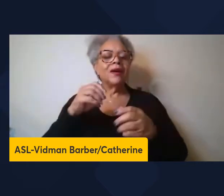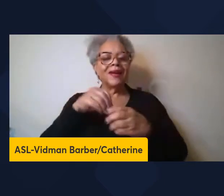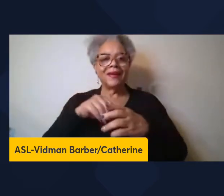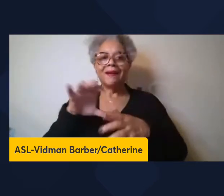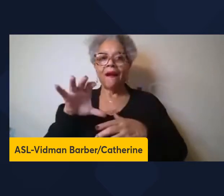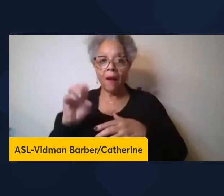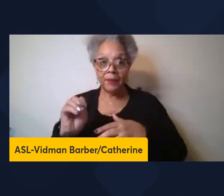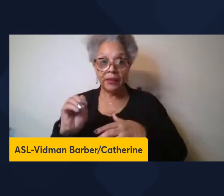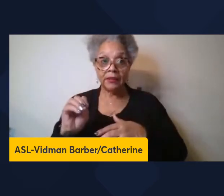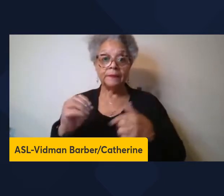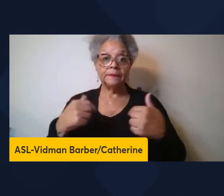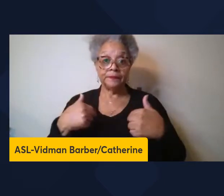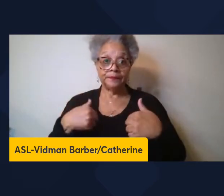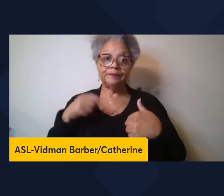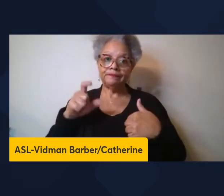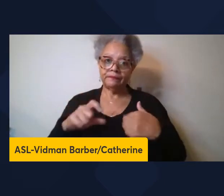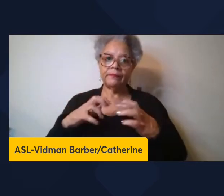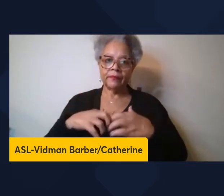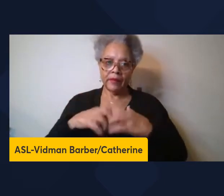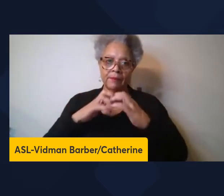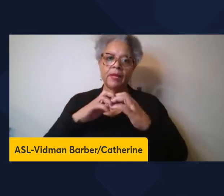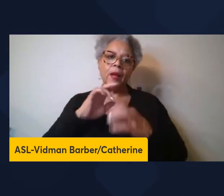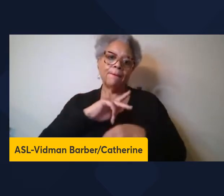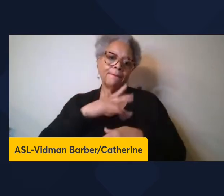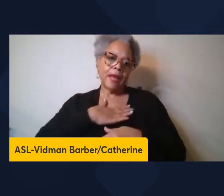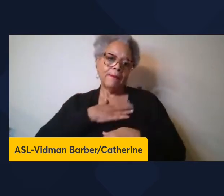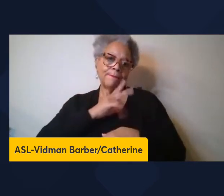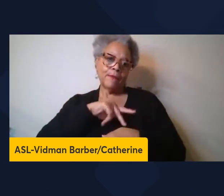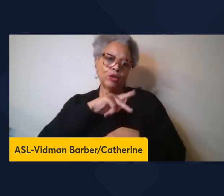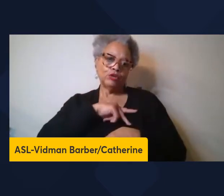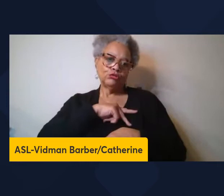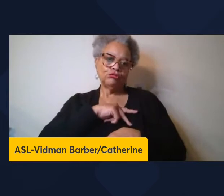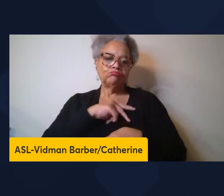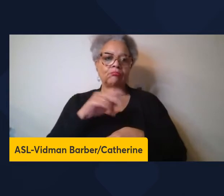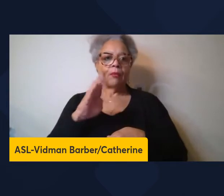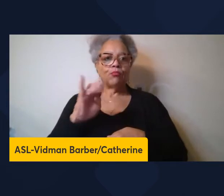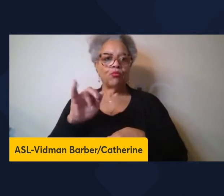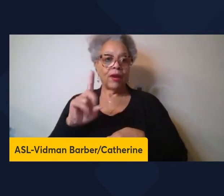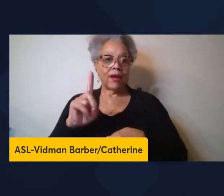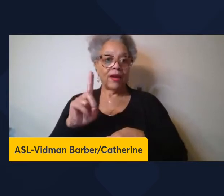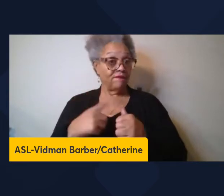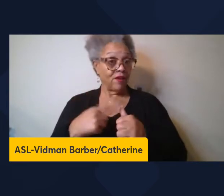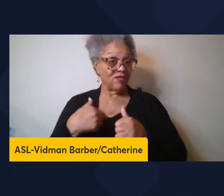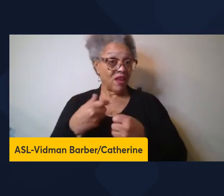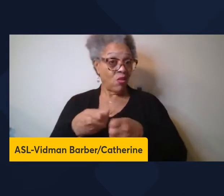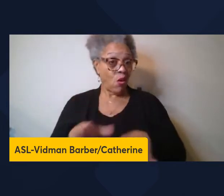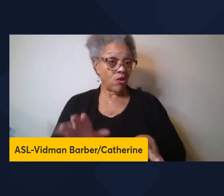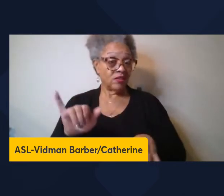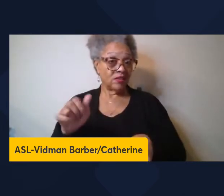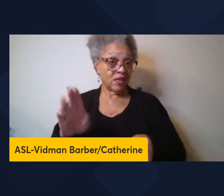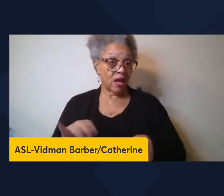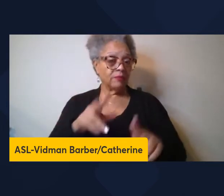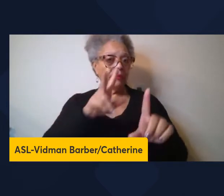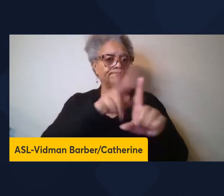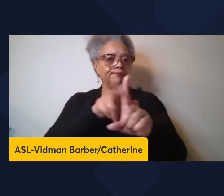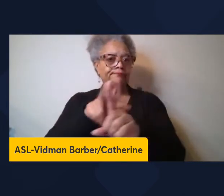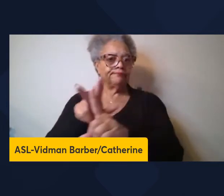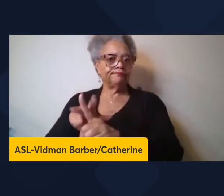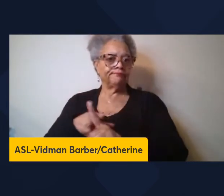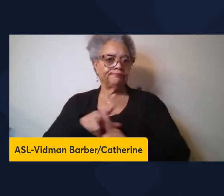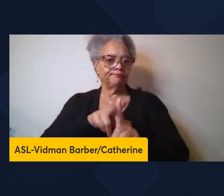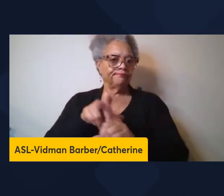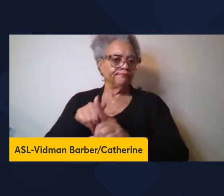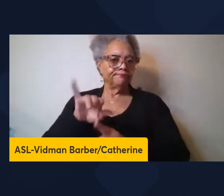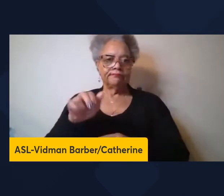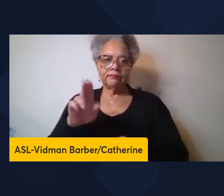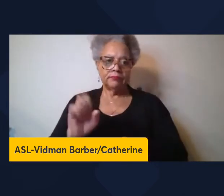company, I had to build a personal brand. At first, when I lost my job, I was applying for jobs and applying for jobs